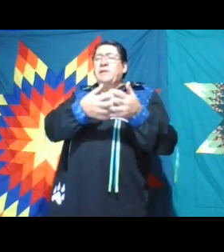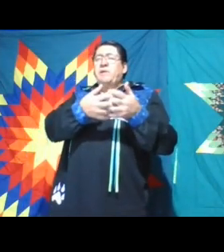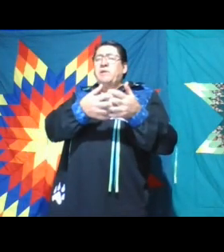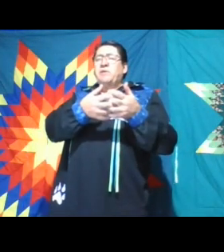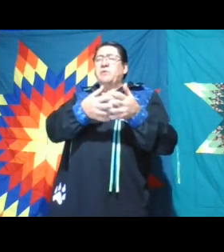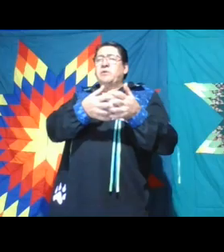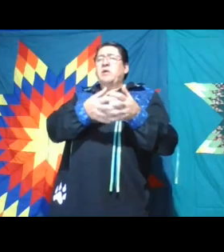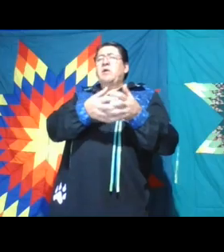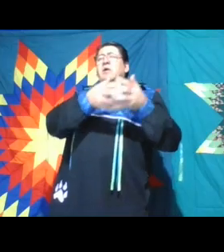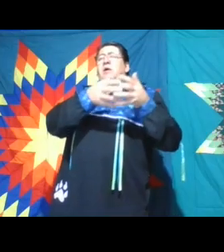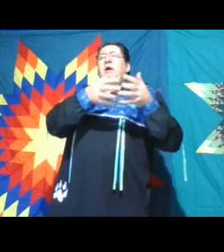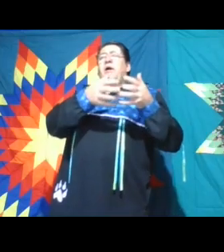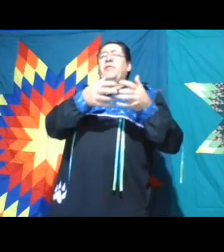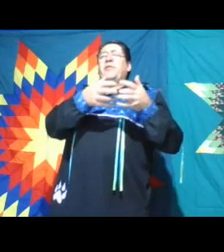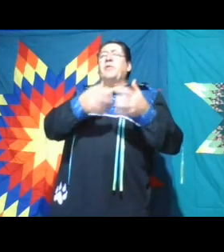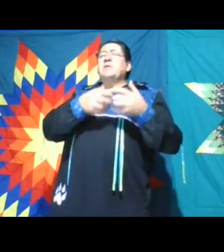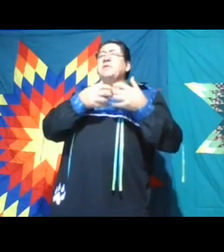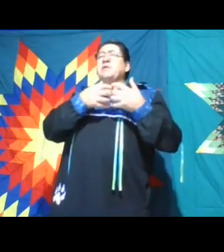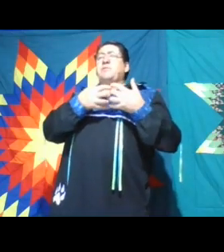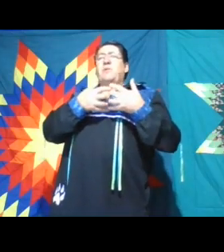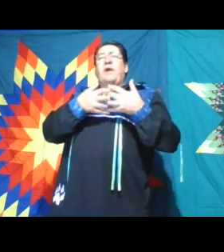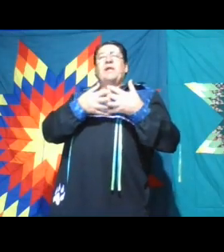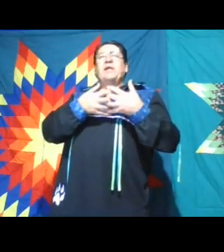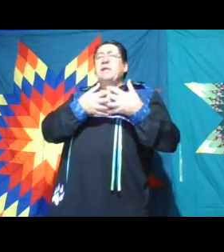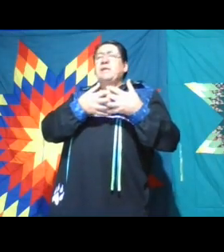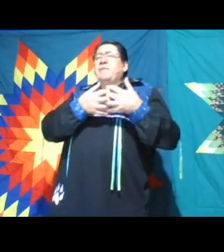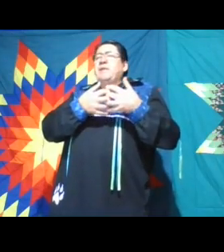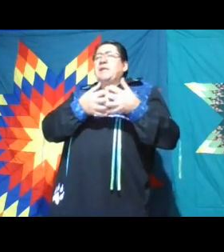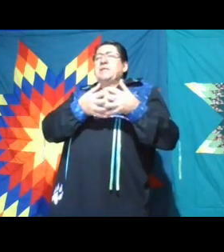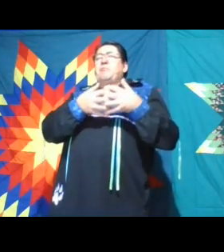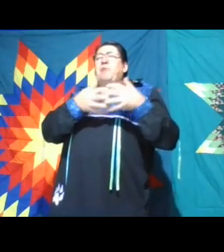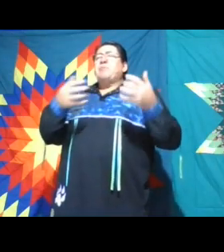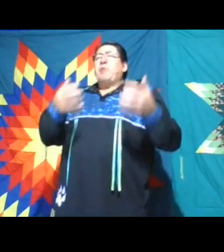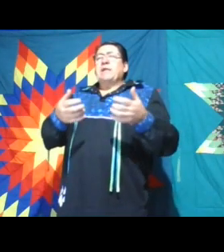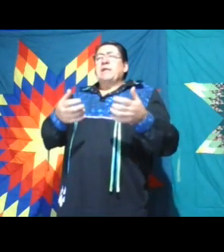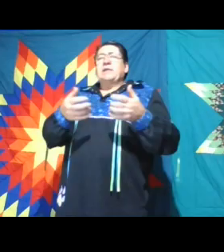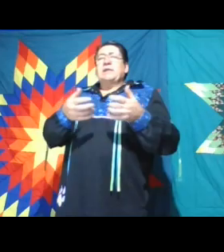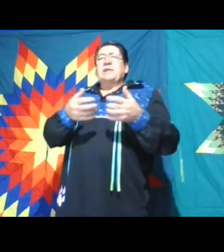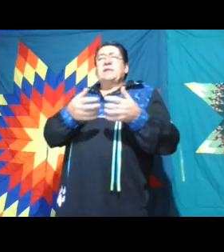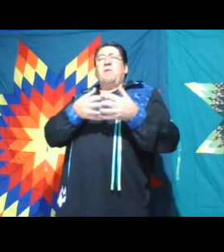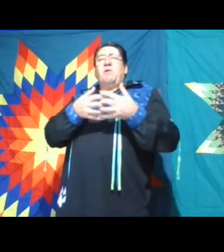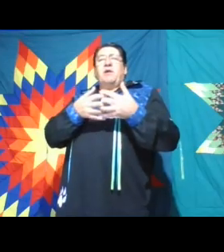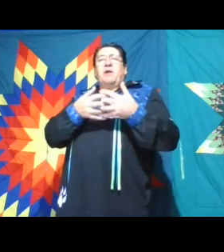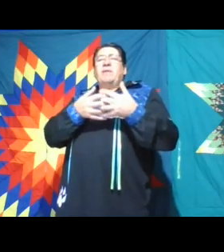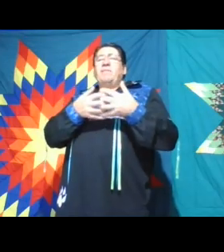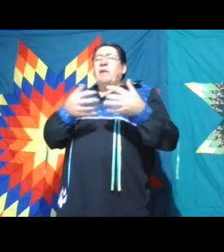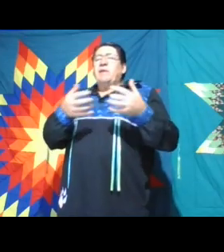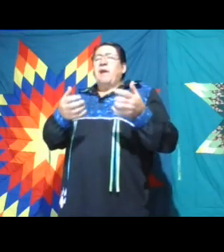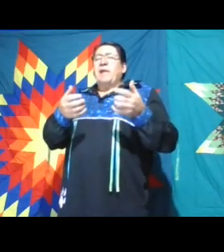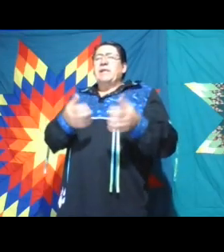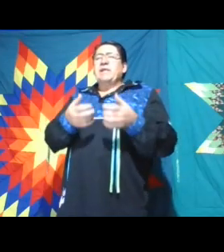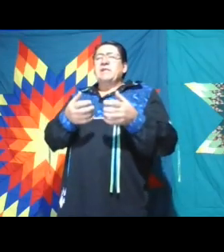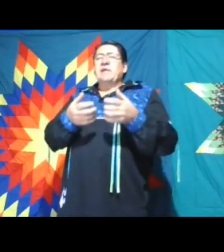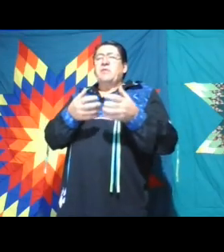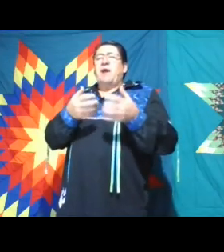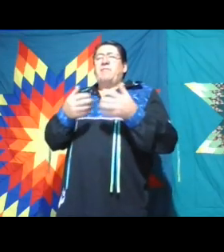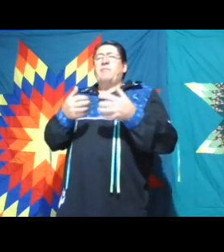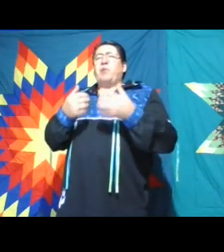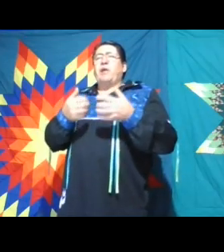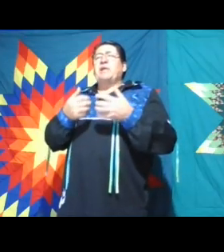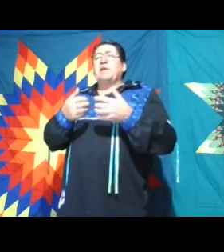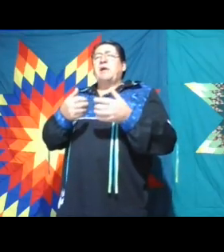those individuals. Those are just any of these best practices or innovative ideas that